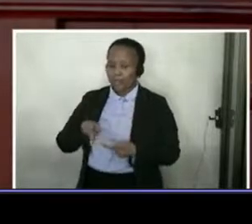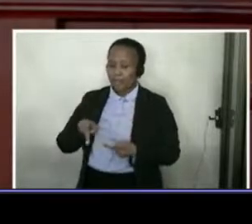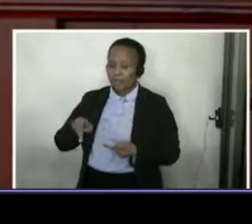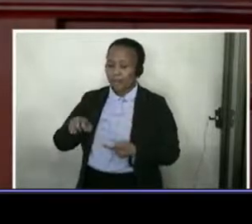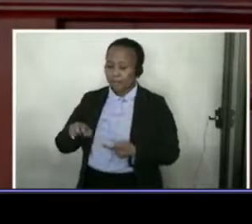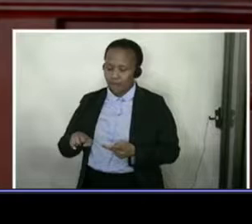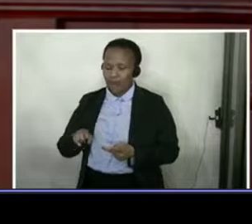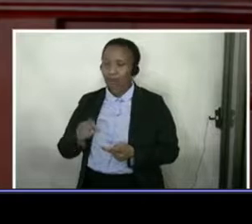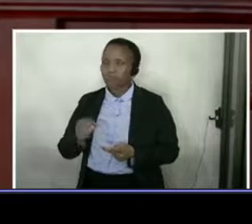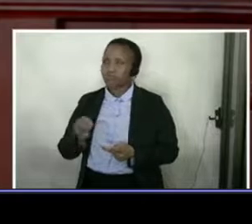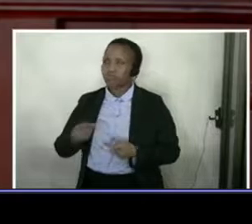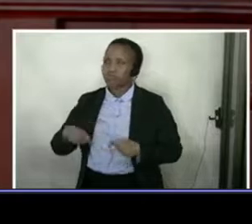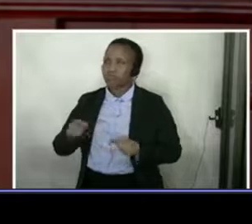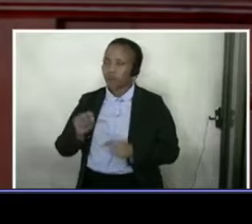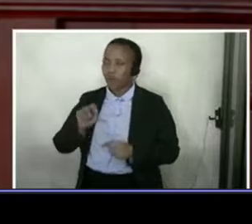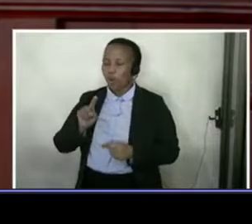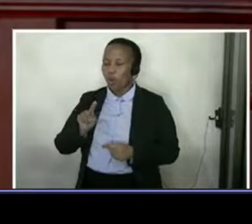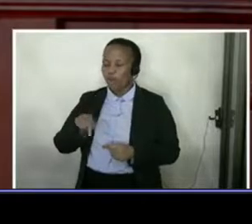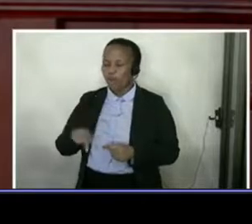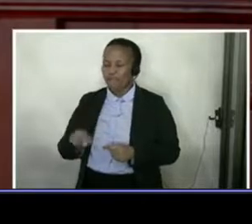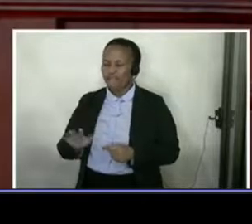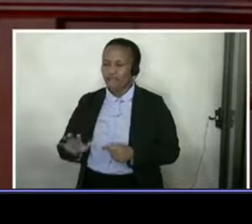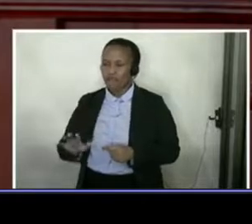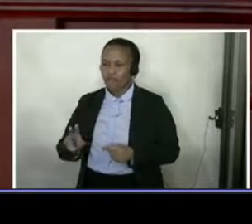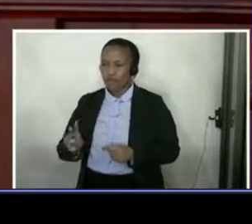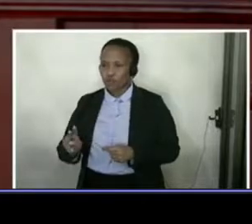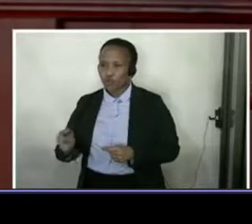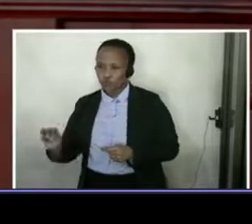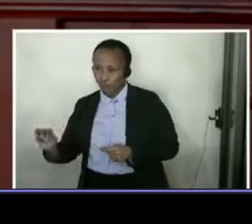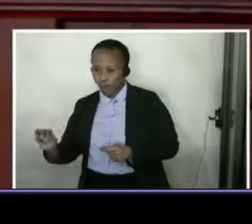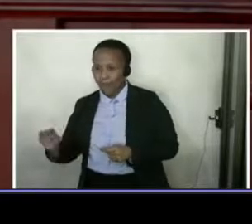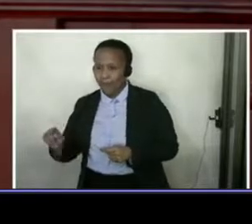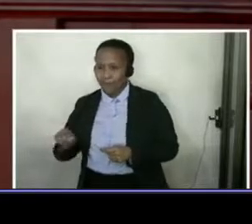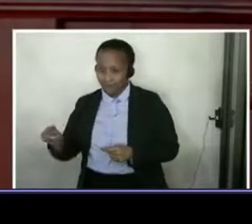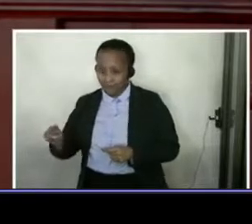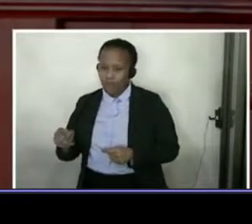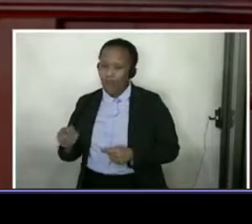1.582 million was recovered from